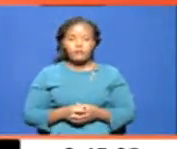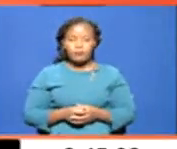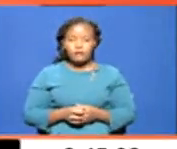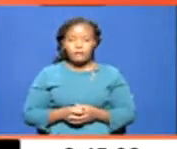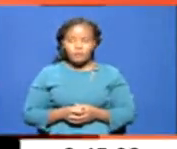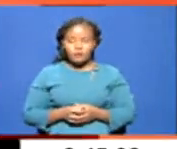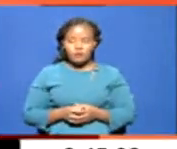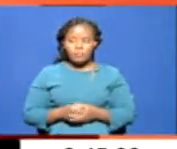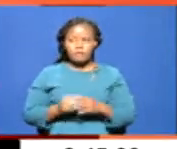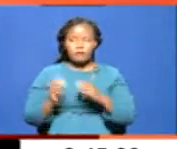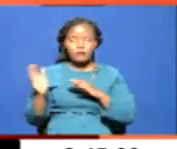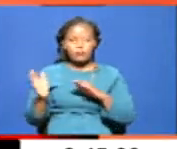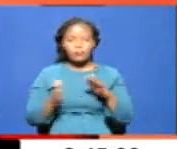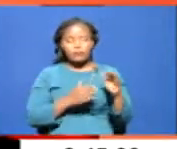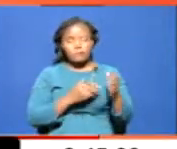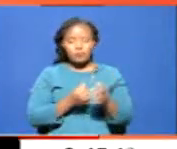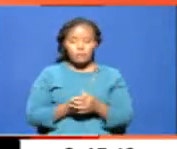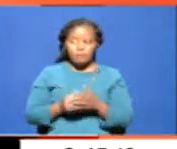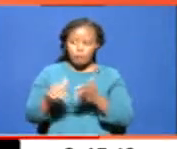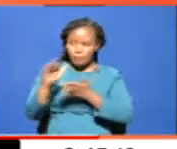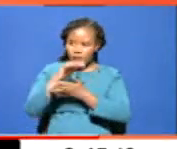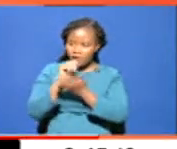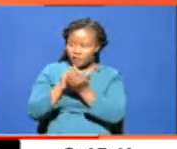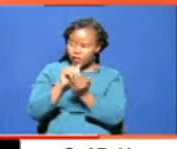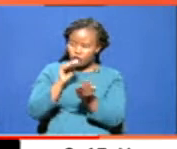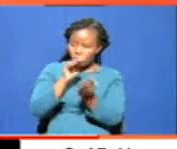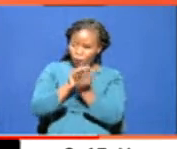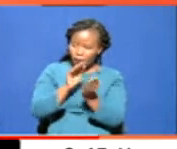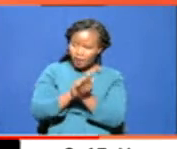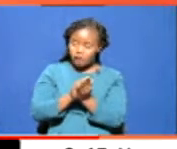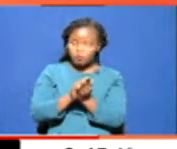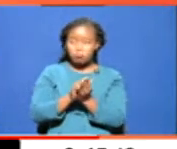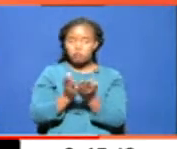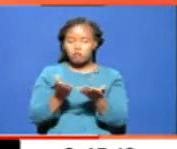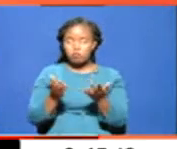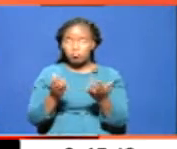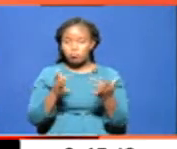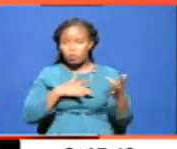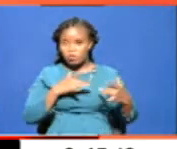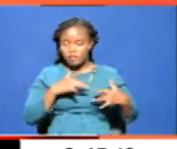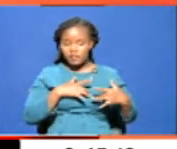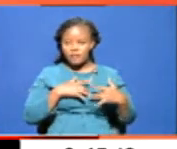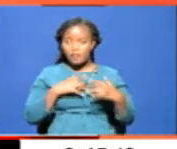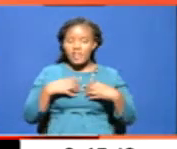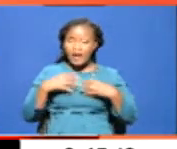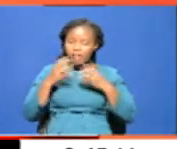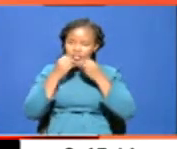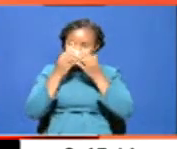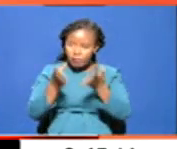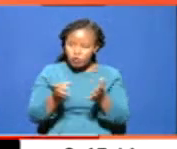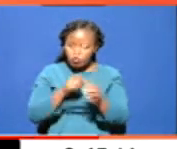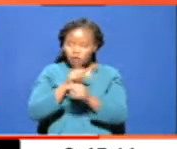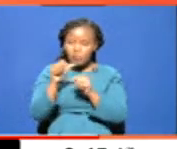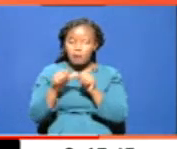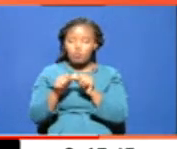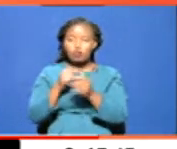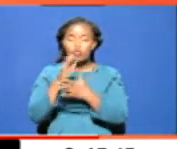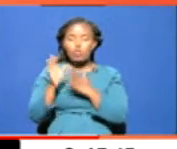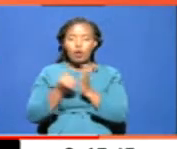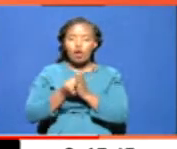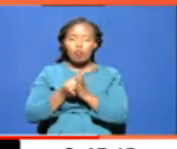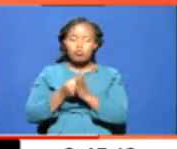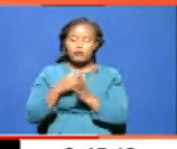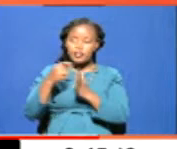The central bank is considering having its information about the banking industry hosted at Kansas